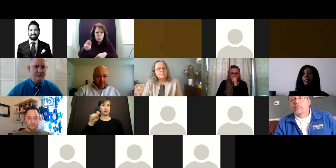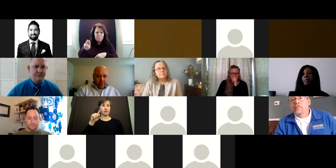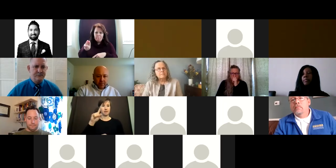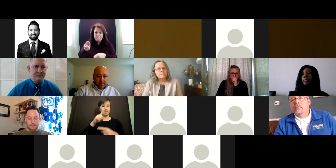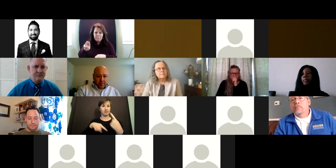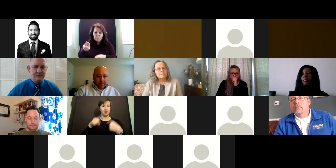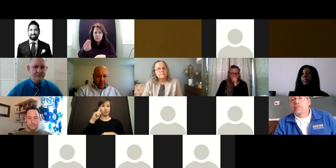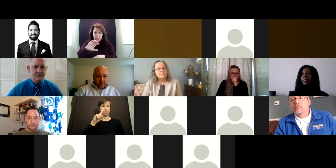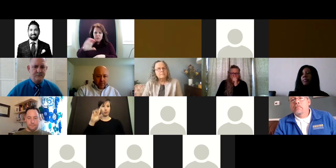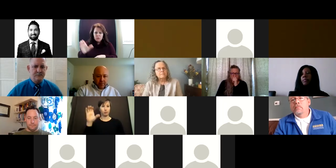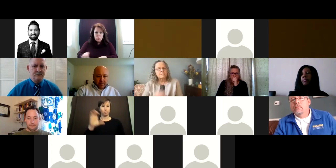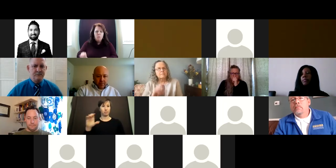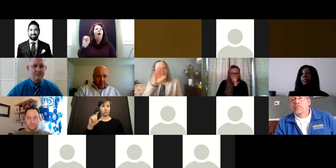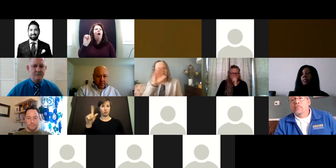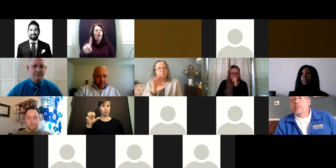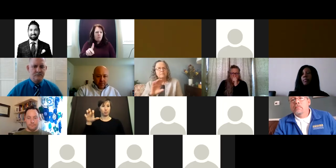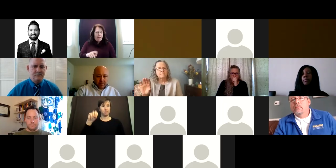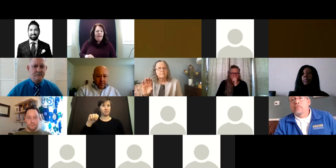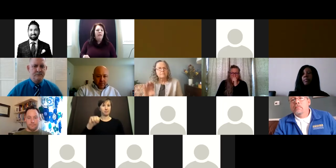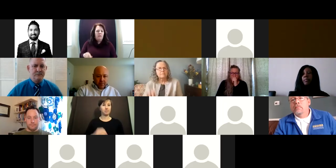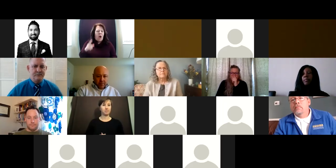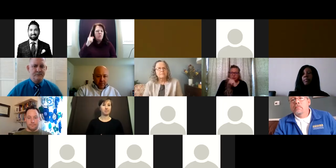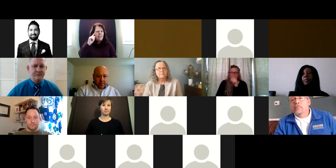Yes, that's the sign for Zoom.